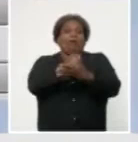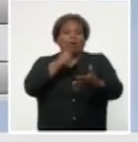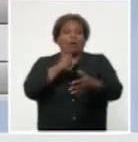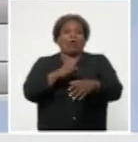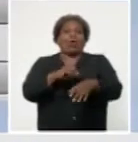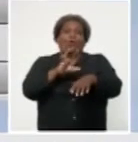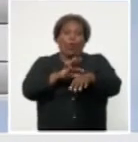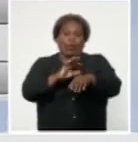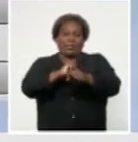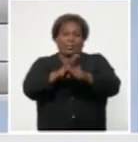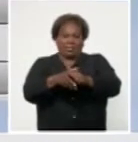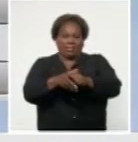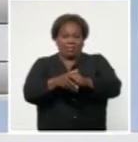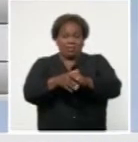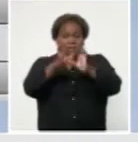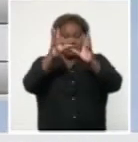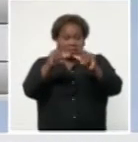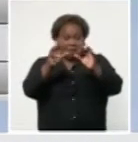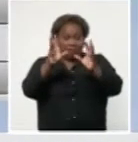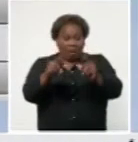And yesterday,